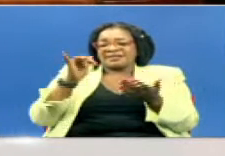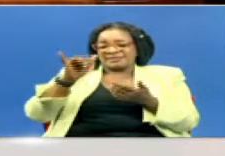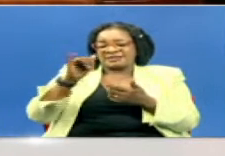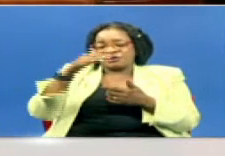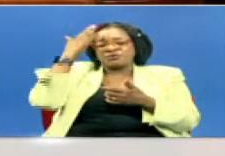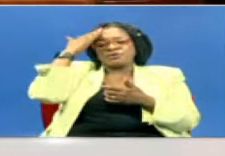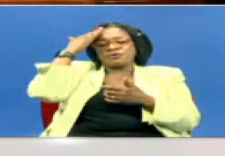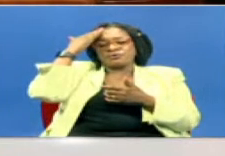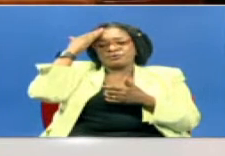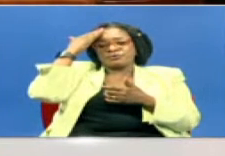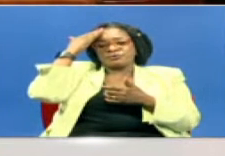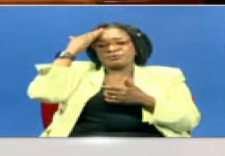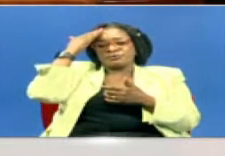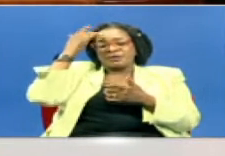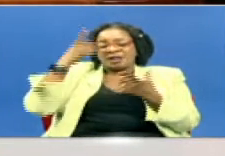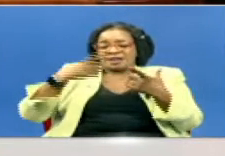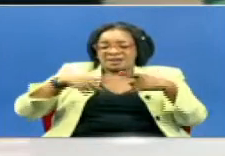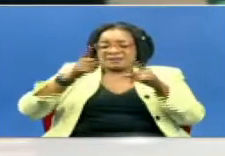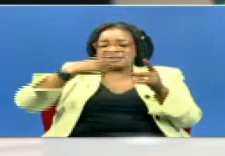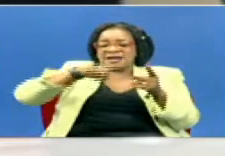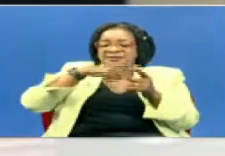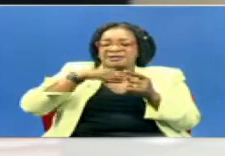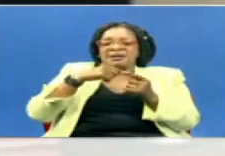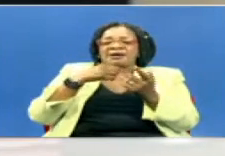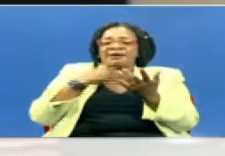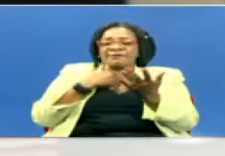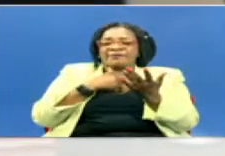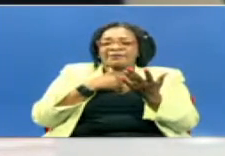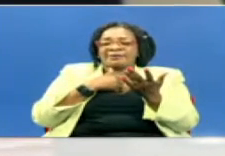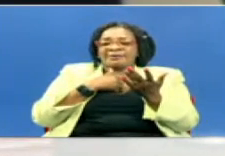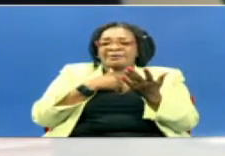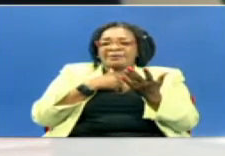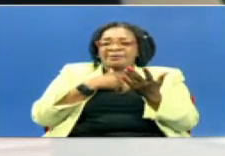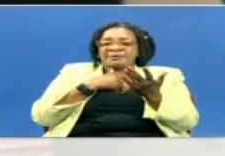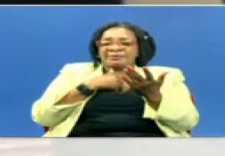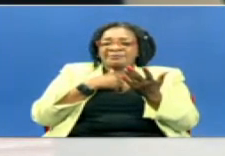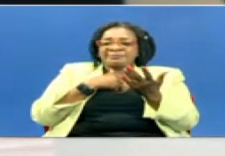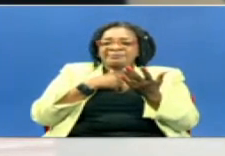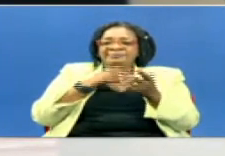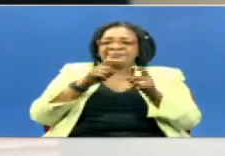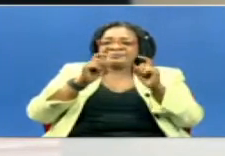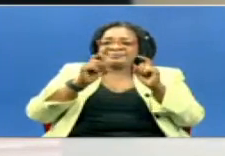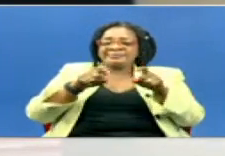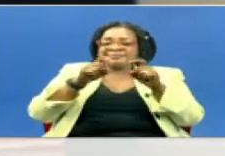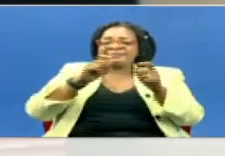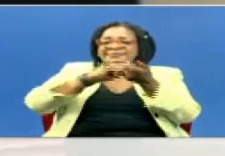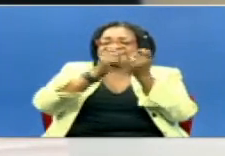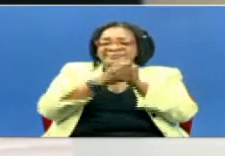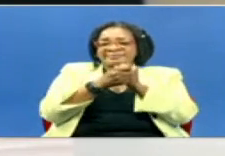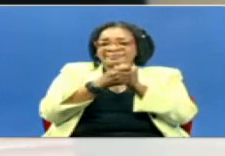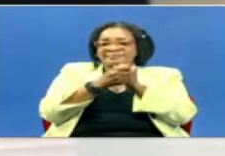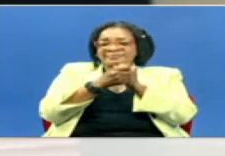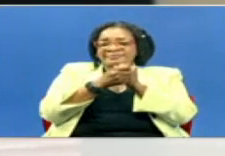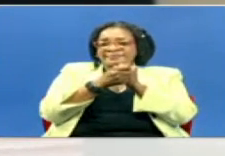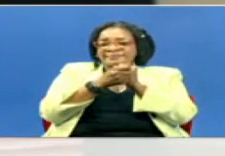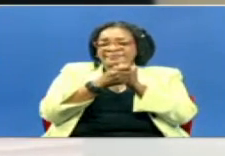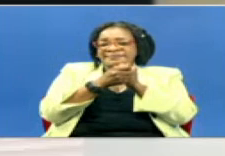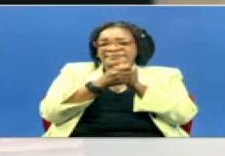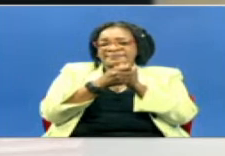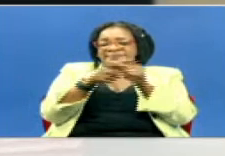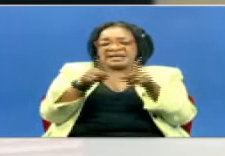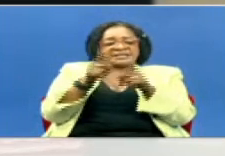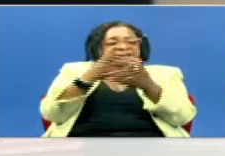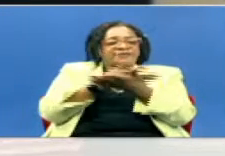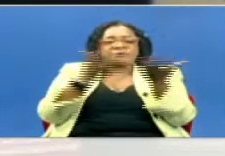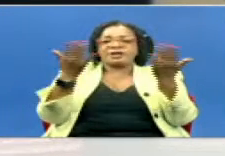Okay? But let us really put it this way. There's need to review. All right? Just like everybody